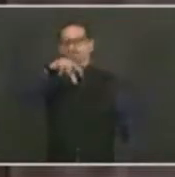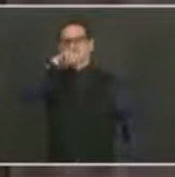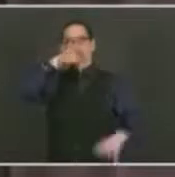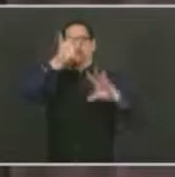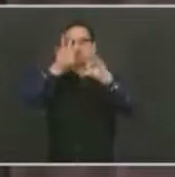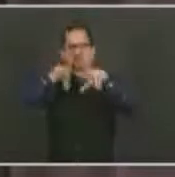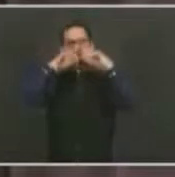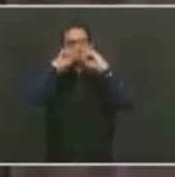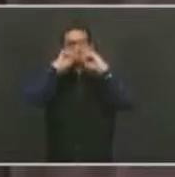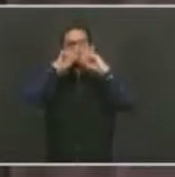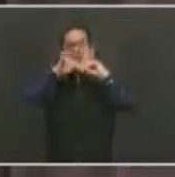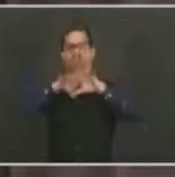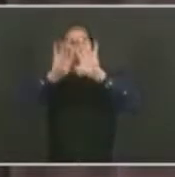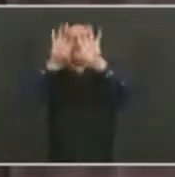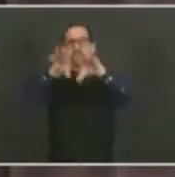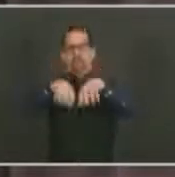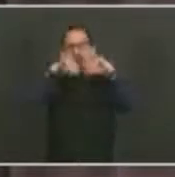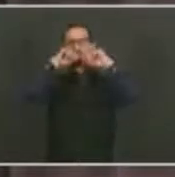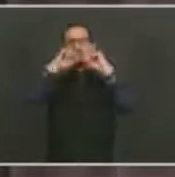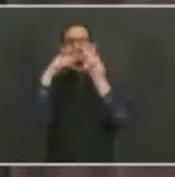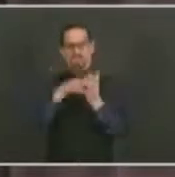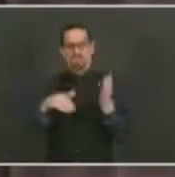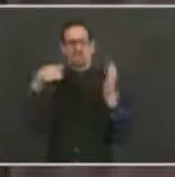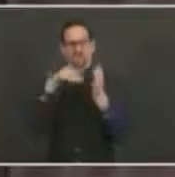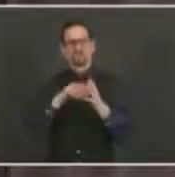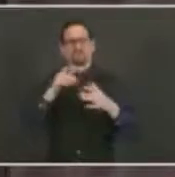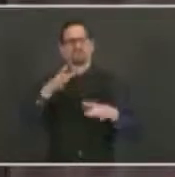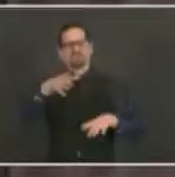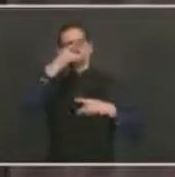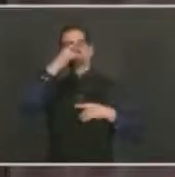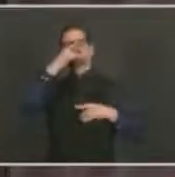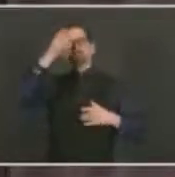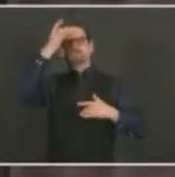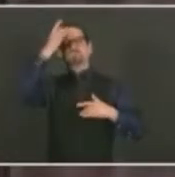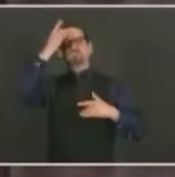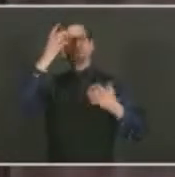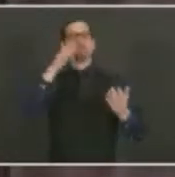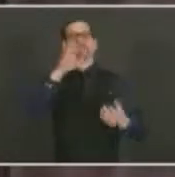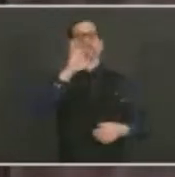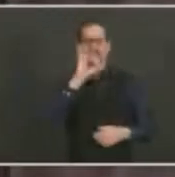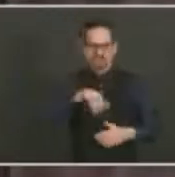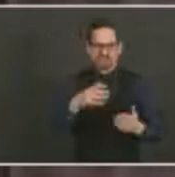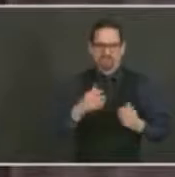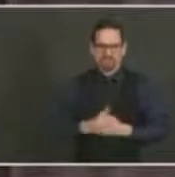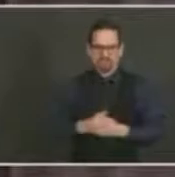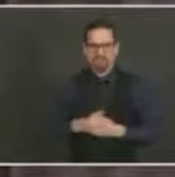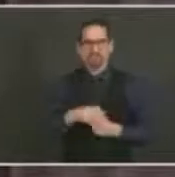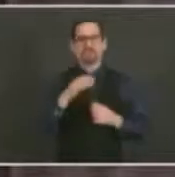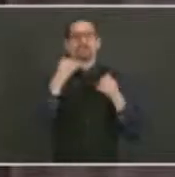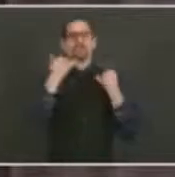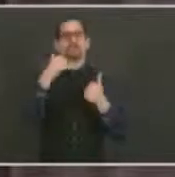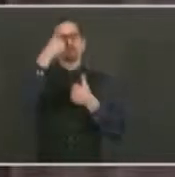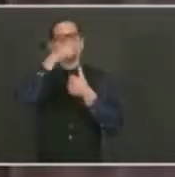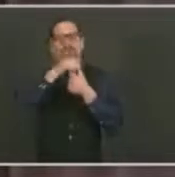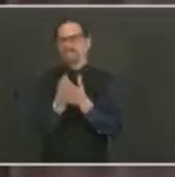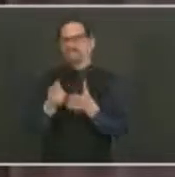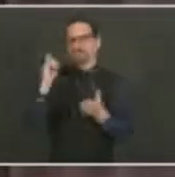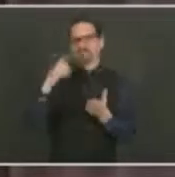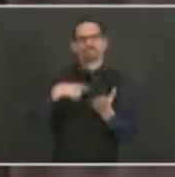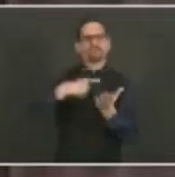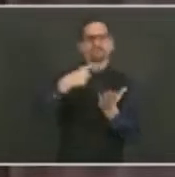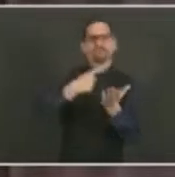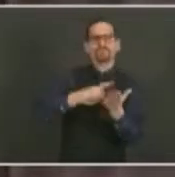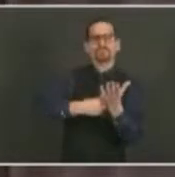week, I spoke about mask quality. You want your mask to fit snugly but comfortably, covering